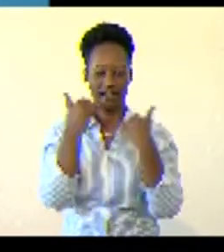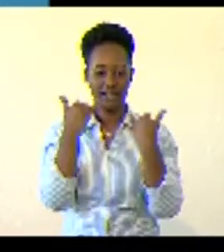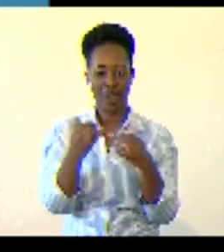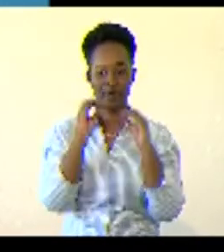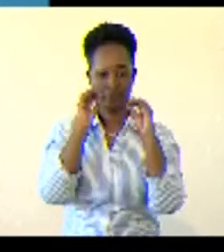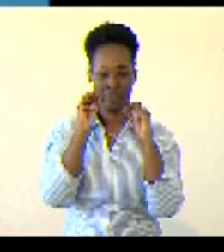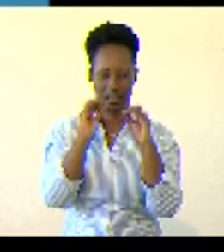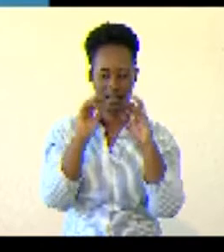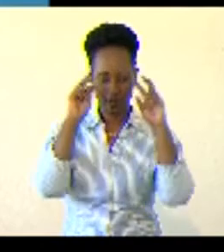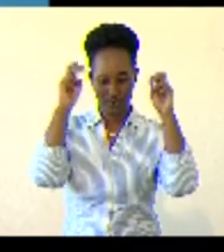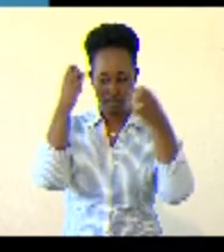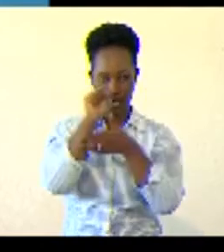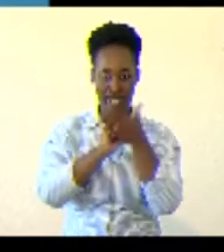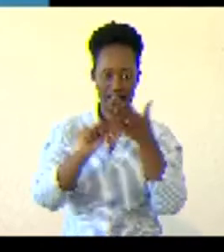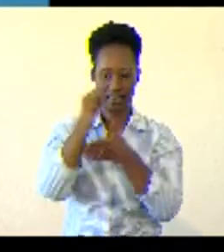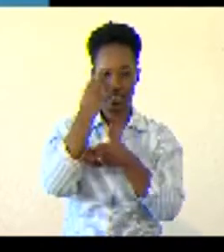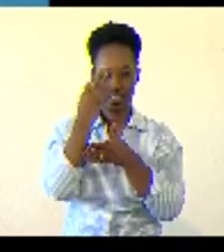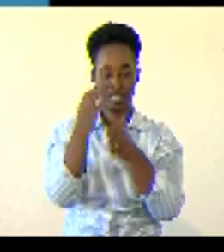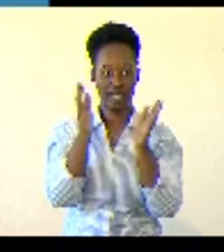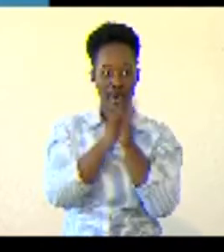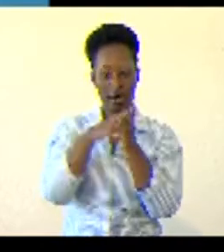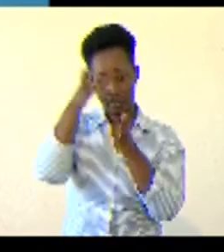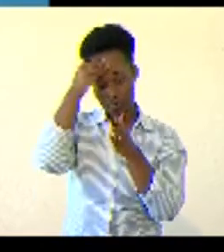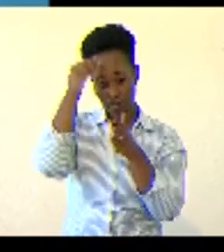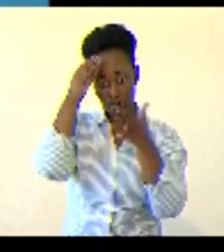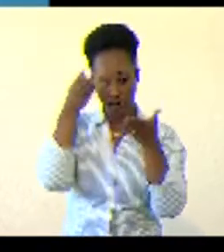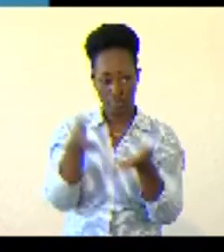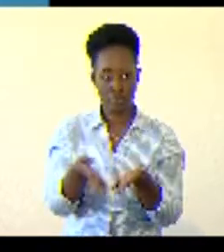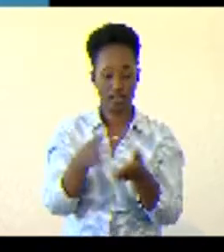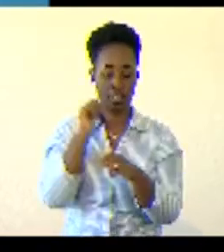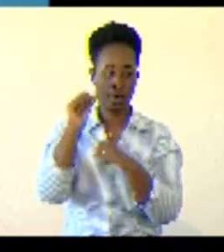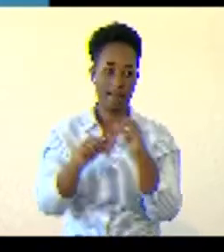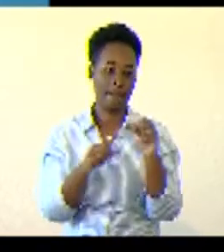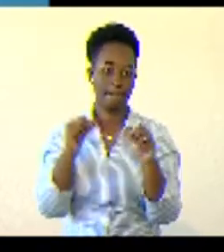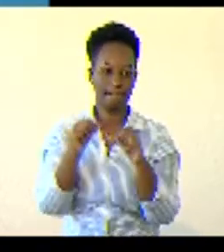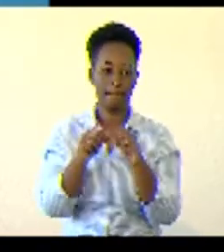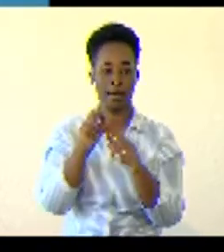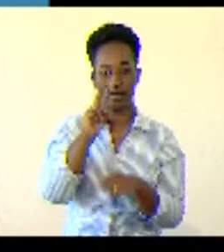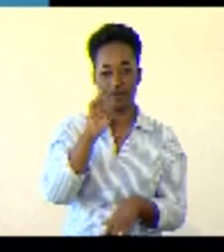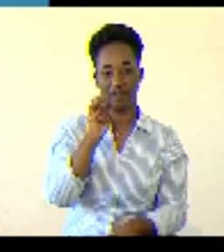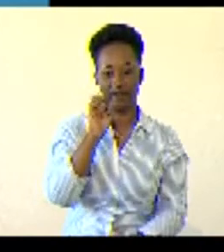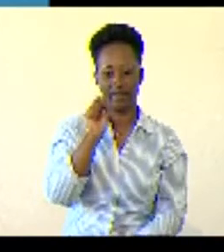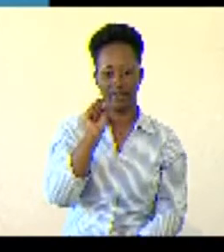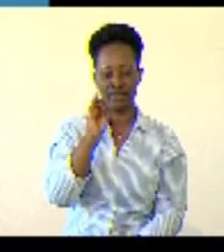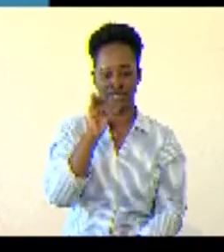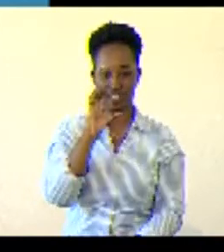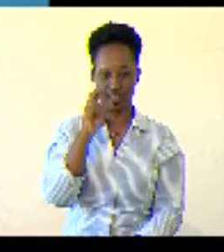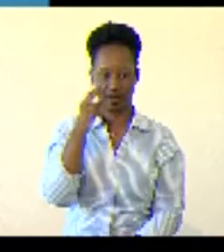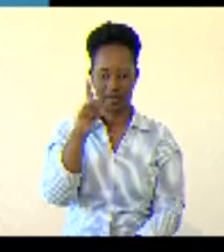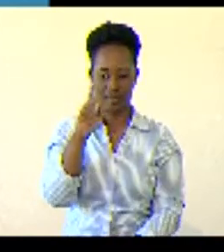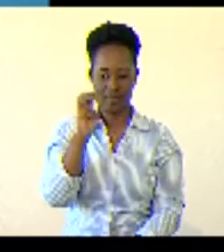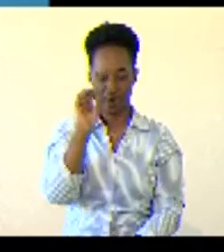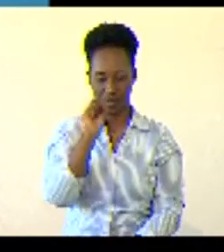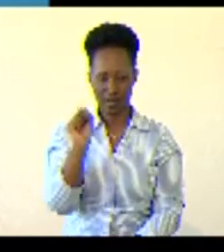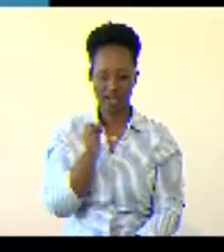3. And the lesson of today is concerning about vesicle transport and